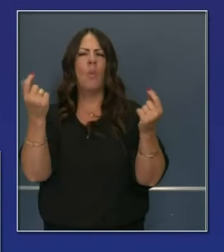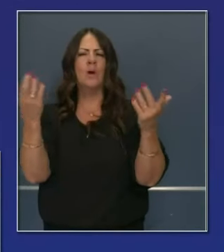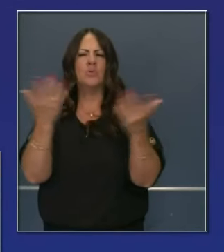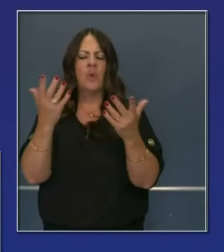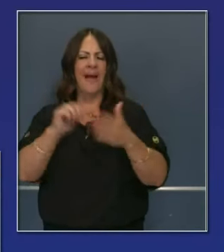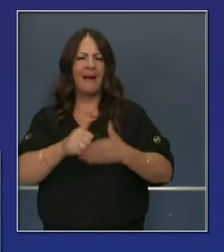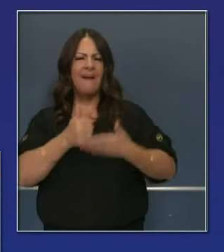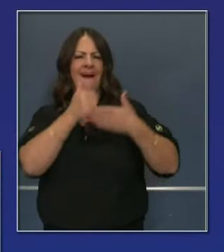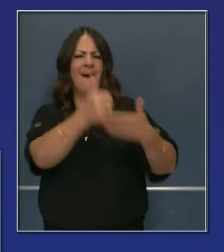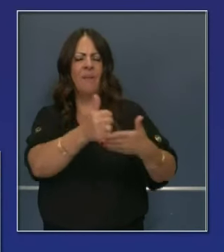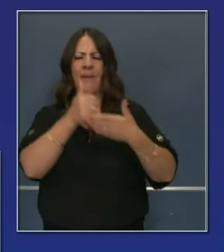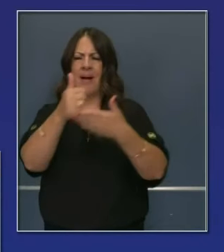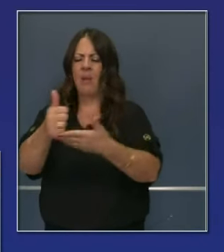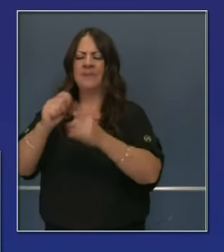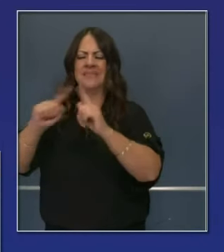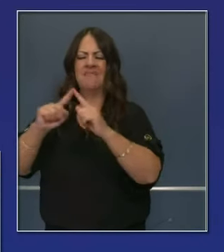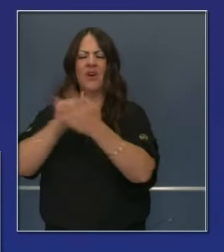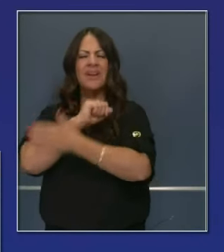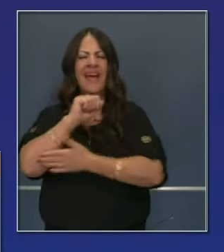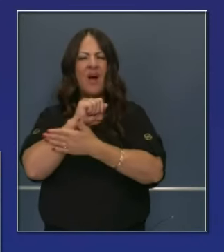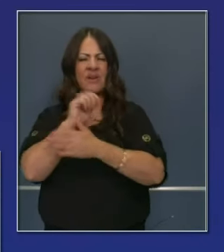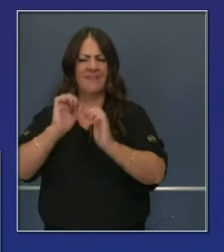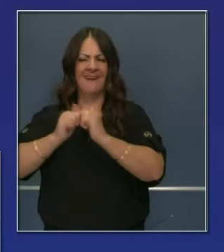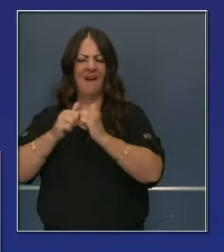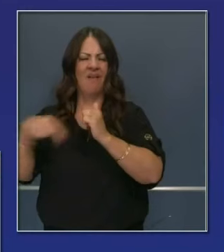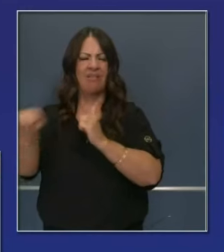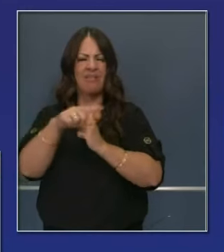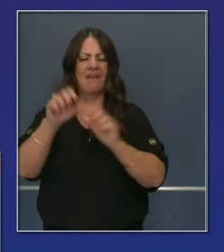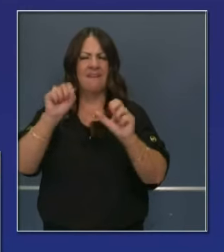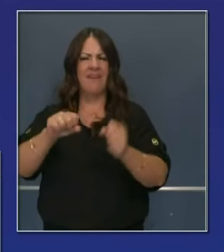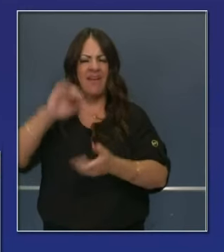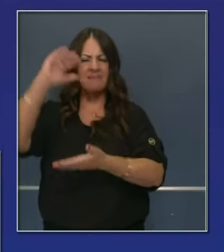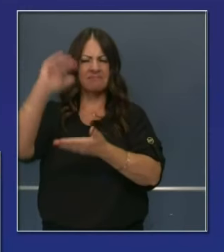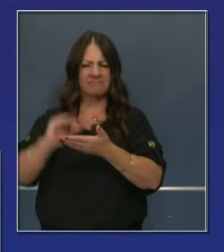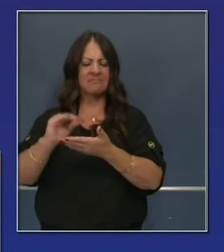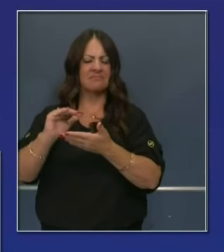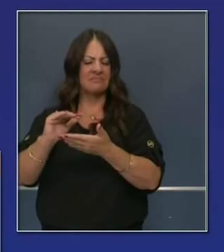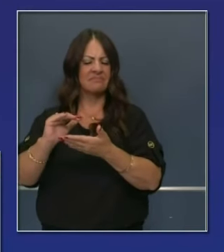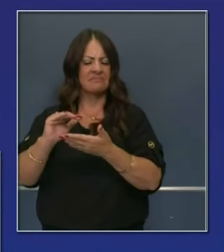interventions that we advanced in the Central Valley a number of months